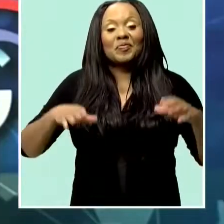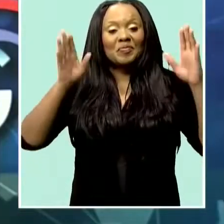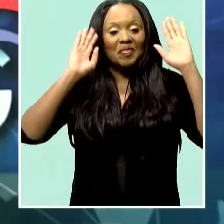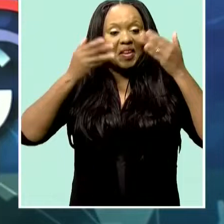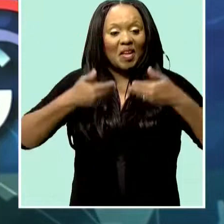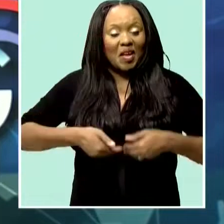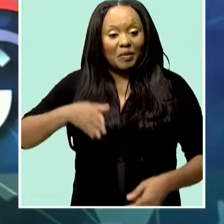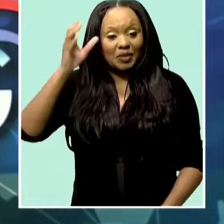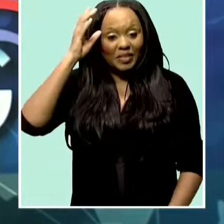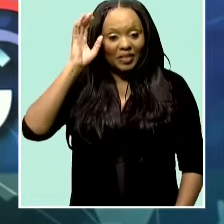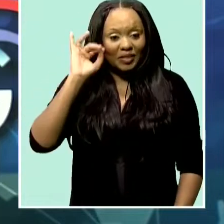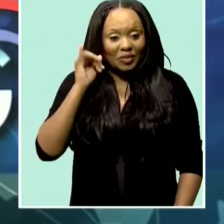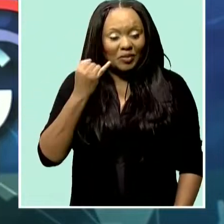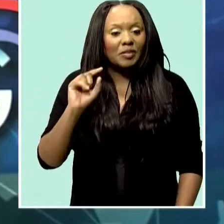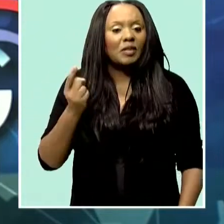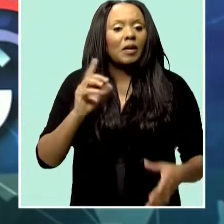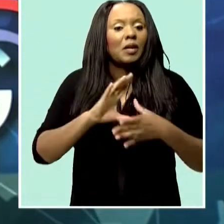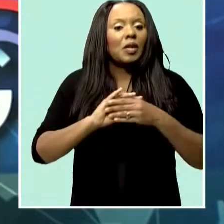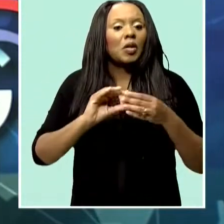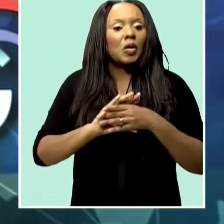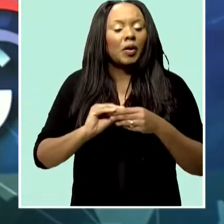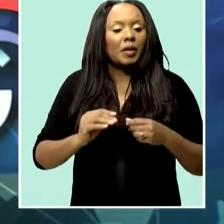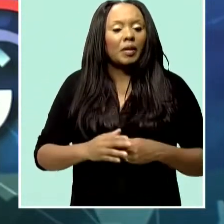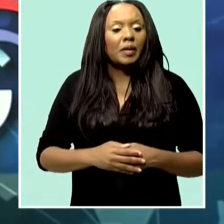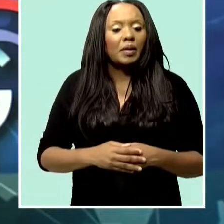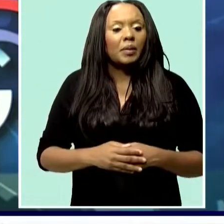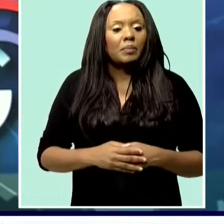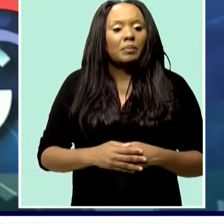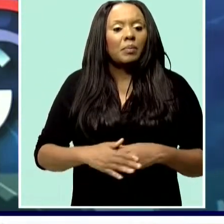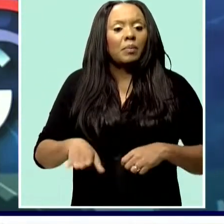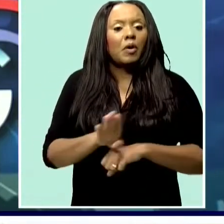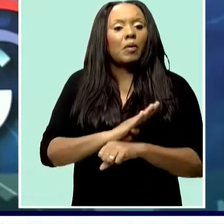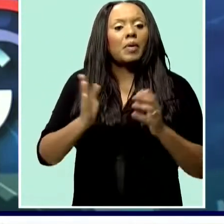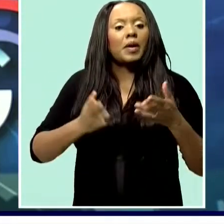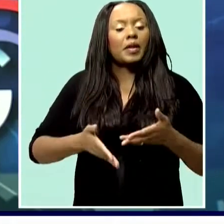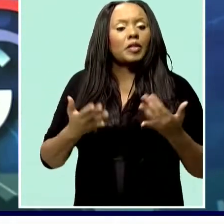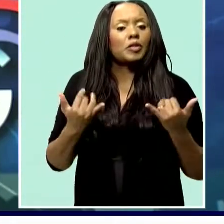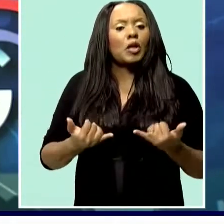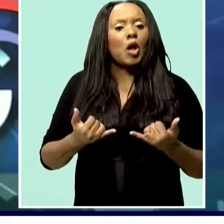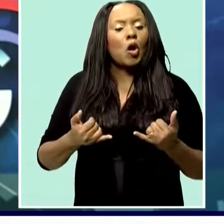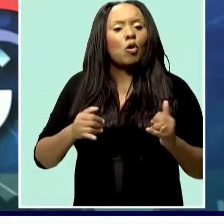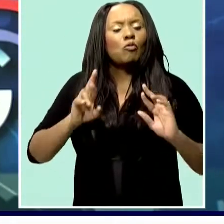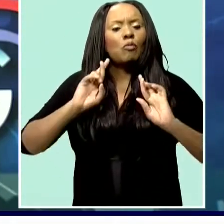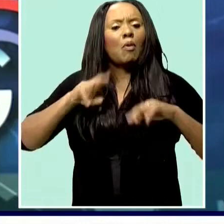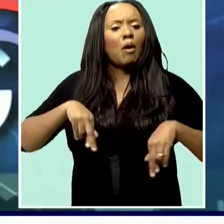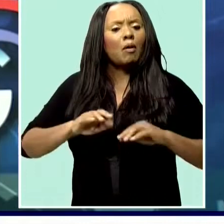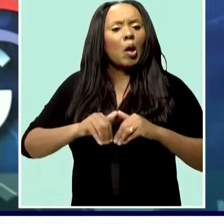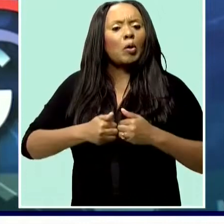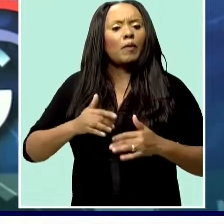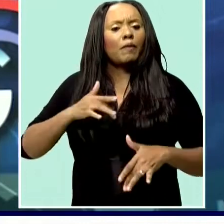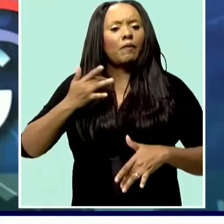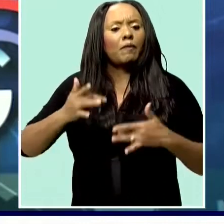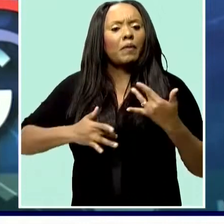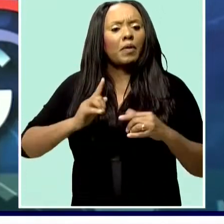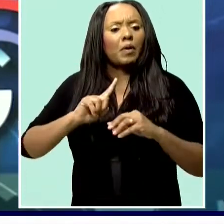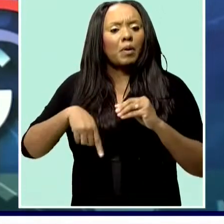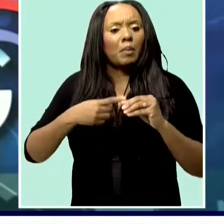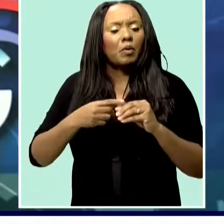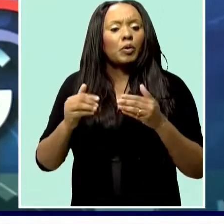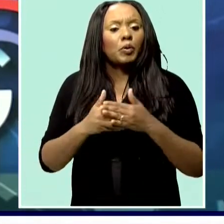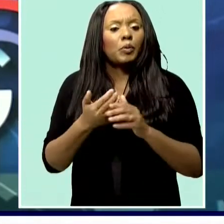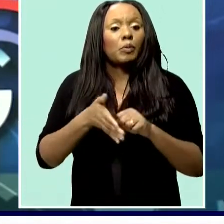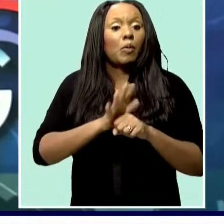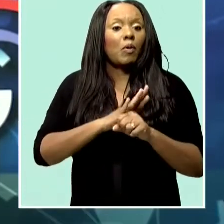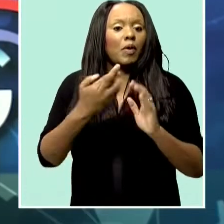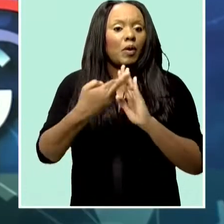I'm Shane Jones, leading the news at 7. Barbadians tonight are reacting to the easing of the island's COVID-19 protocols in relation to the